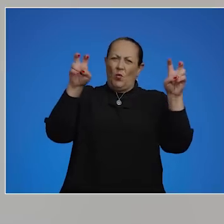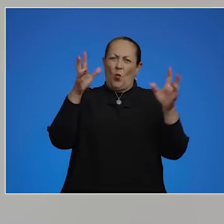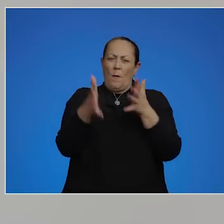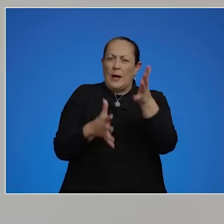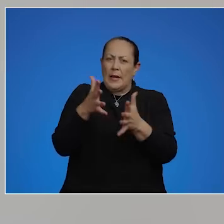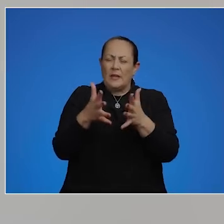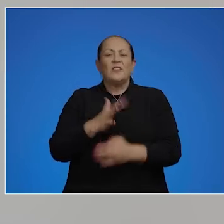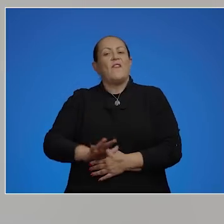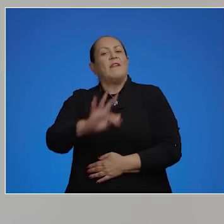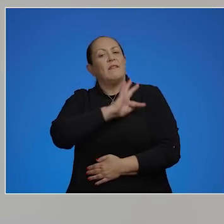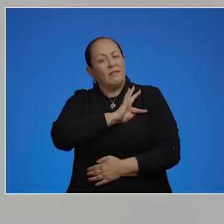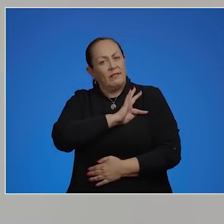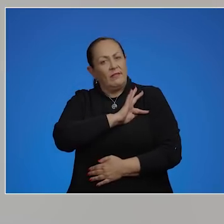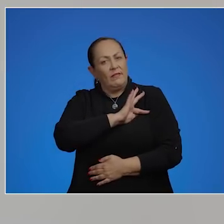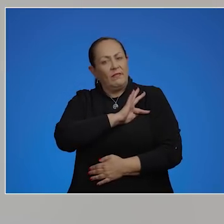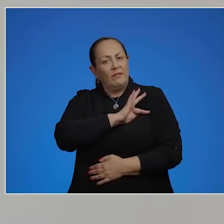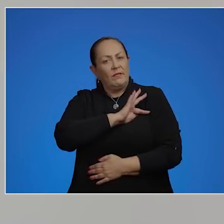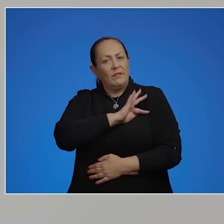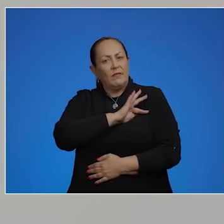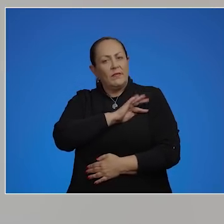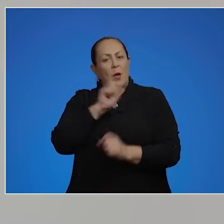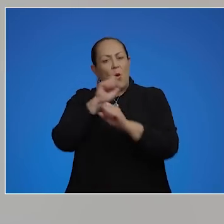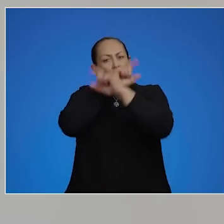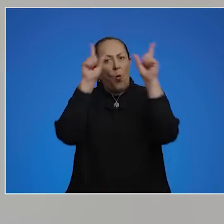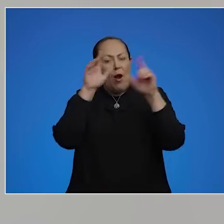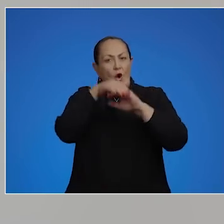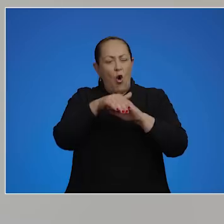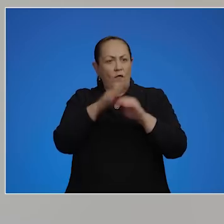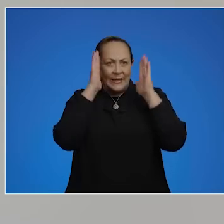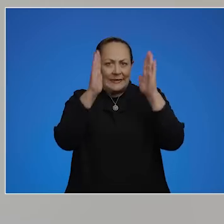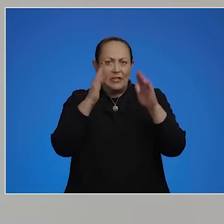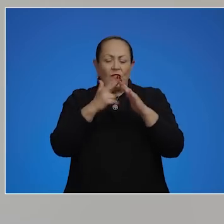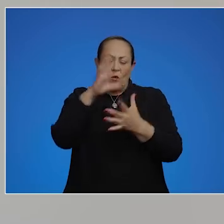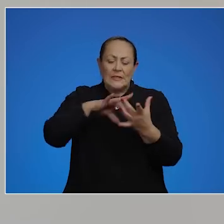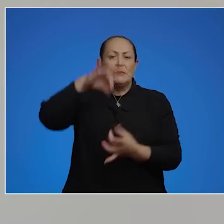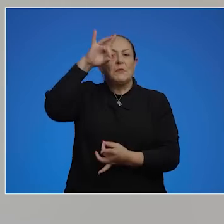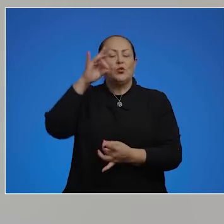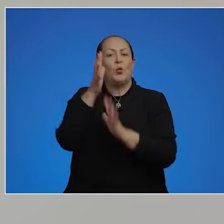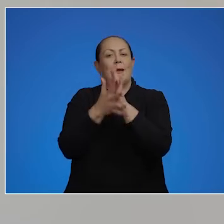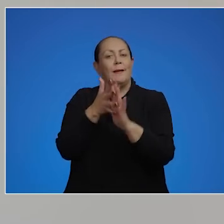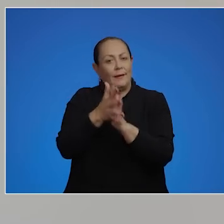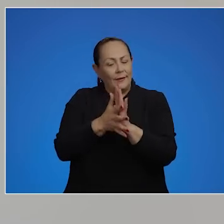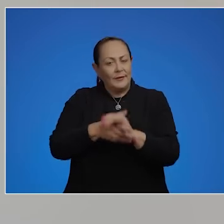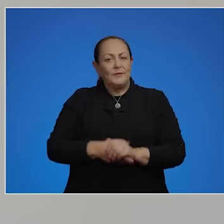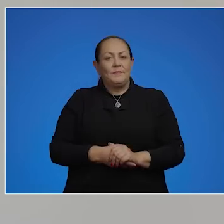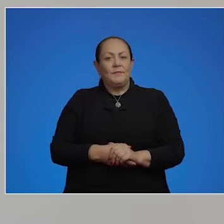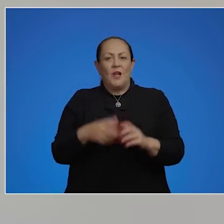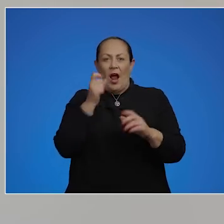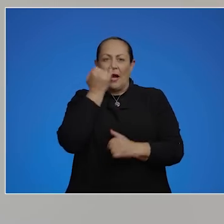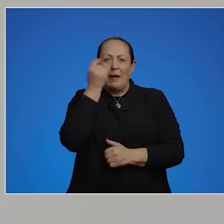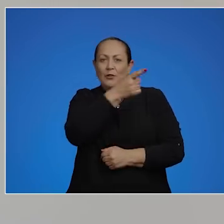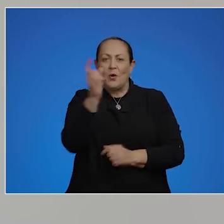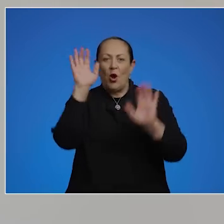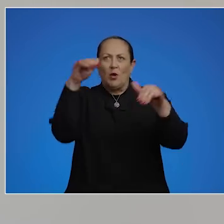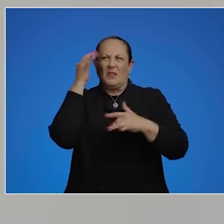the watchfulness of faith. It's the watchfulness of being attentive to spiritual things. I can just hear